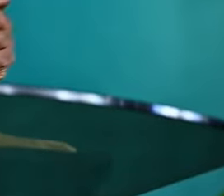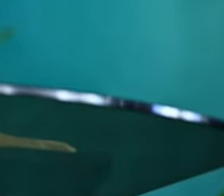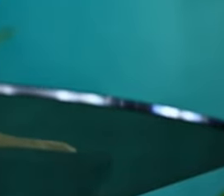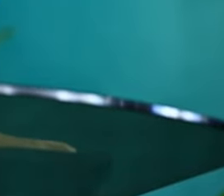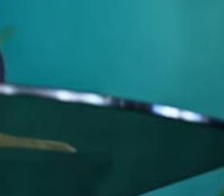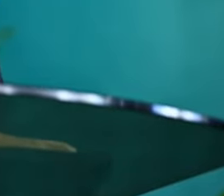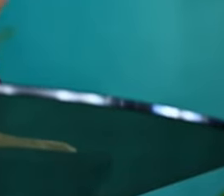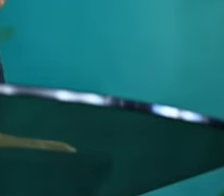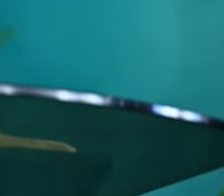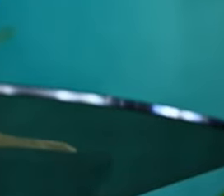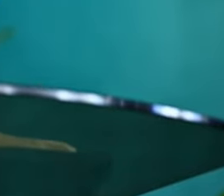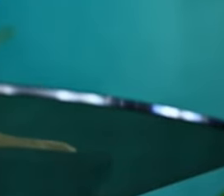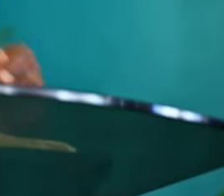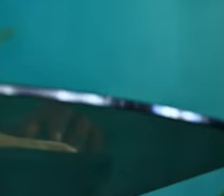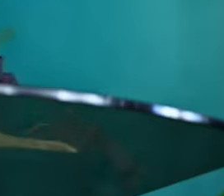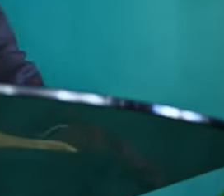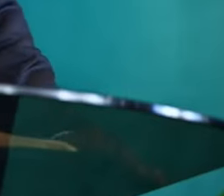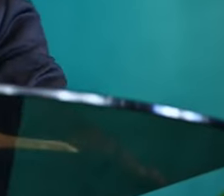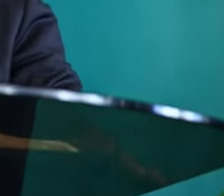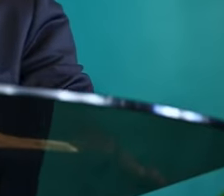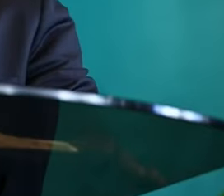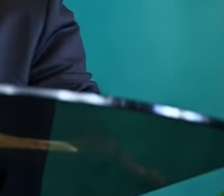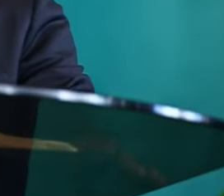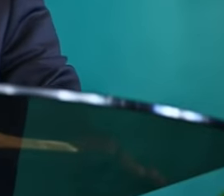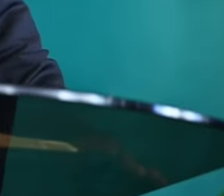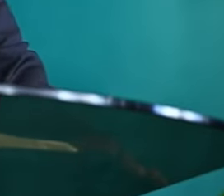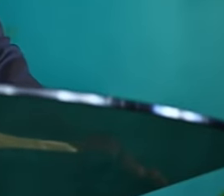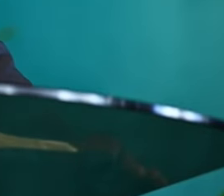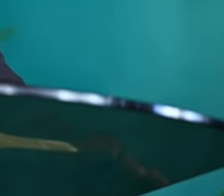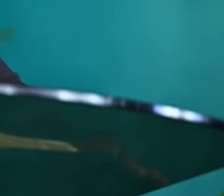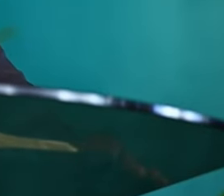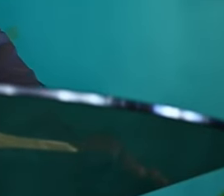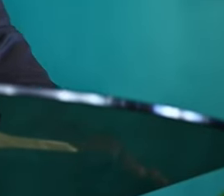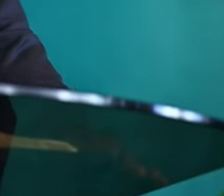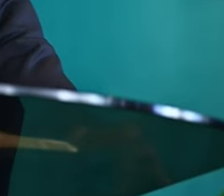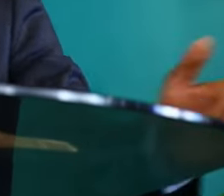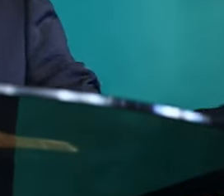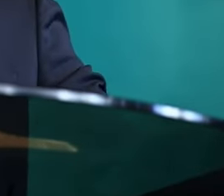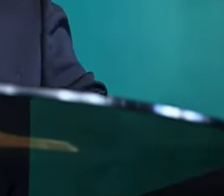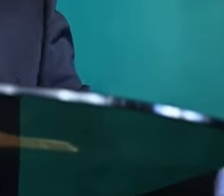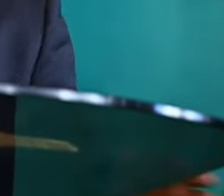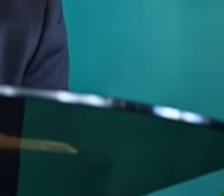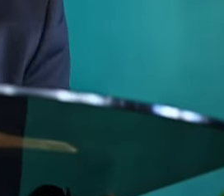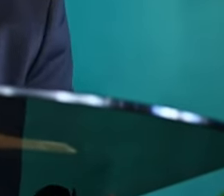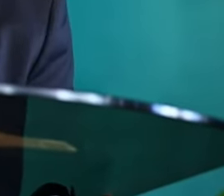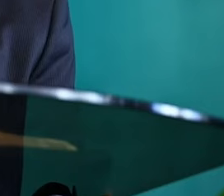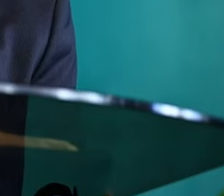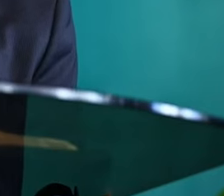body, using everything, and I say everything that God has availed to